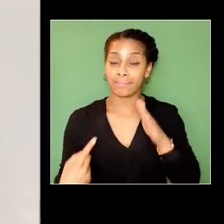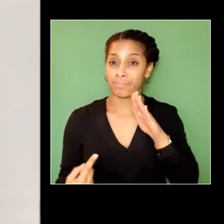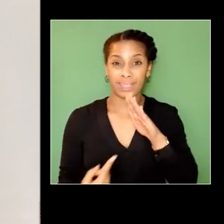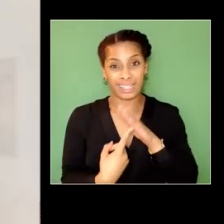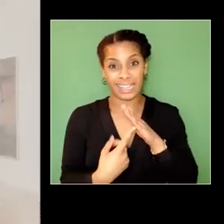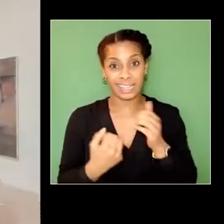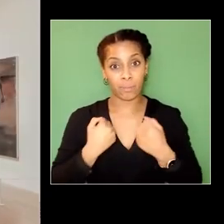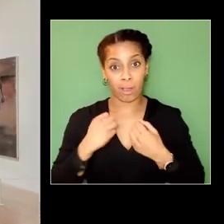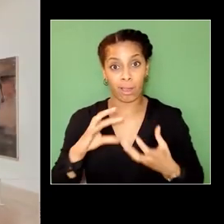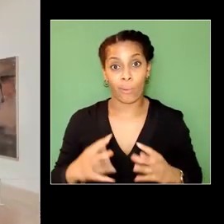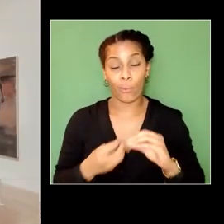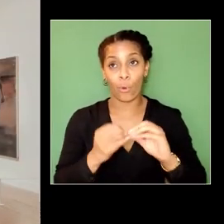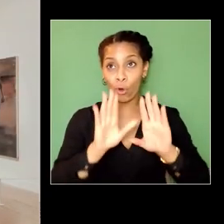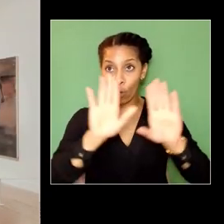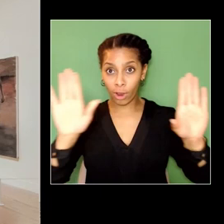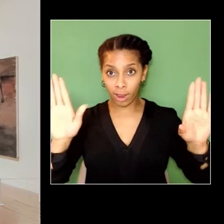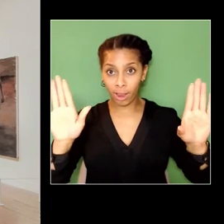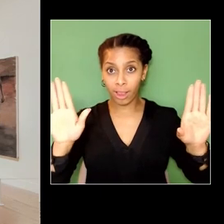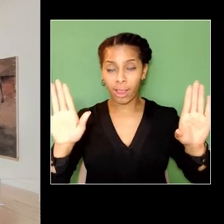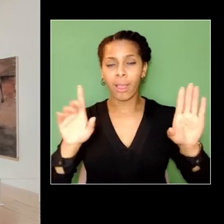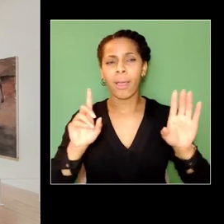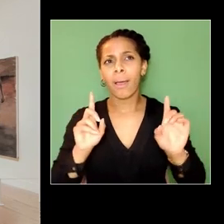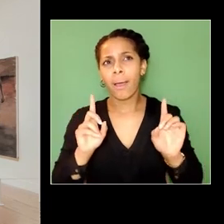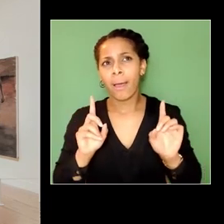but also feeling free enough to